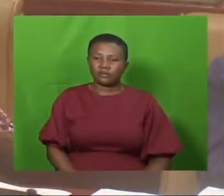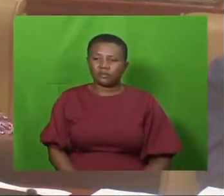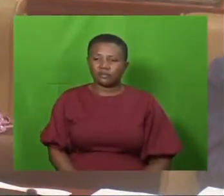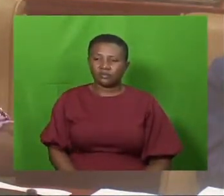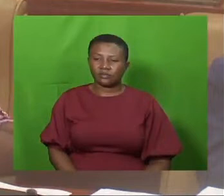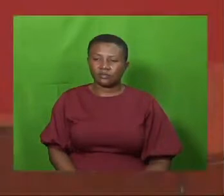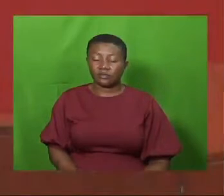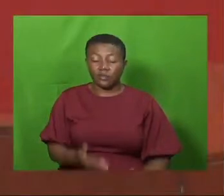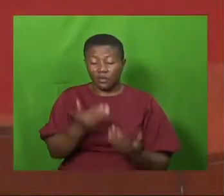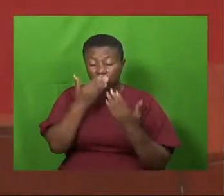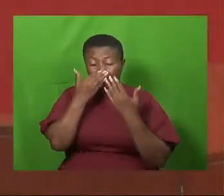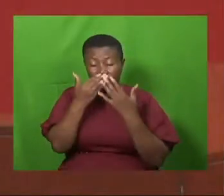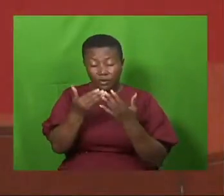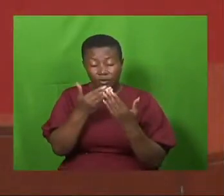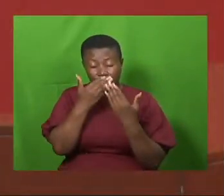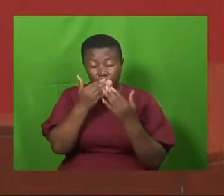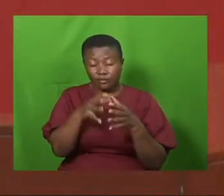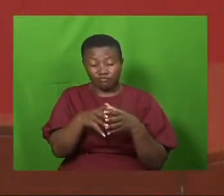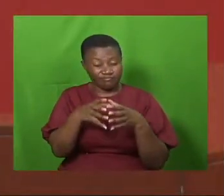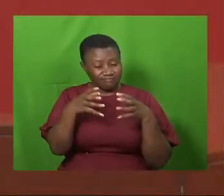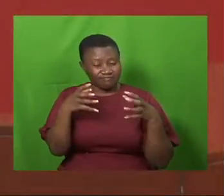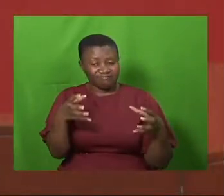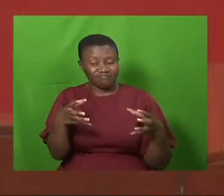Thank you very much.